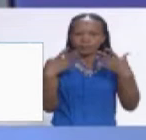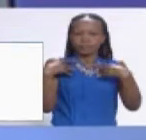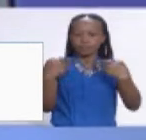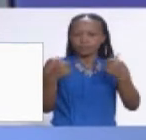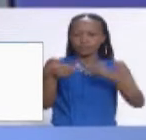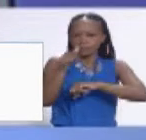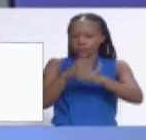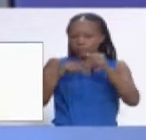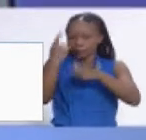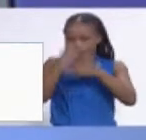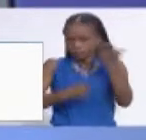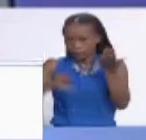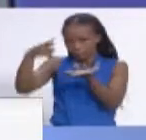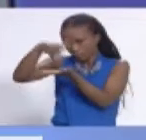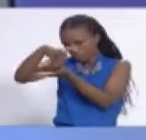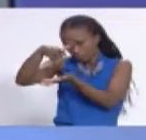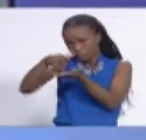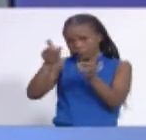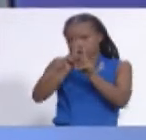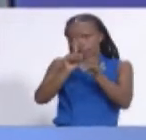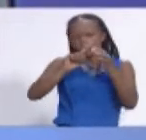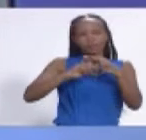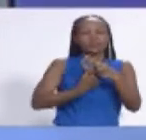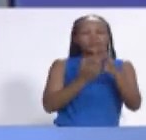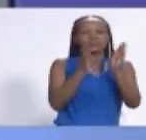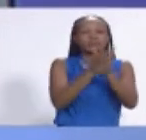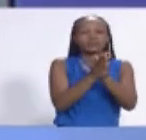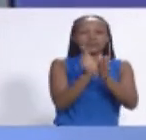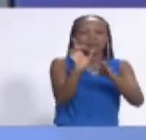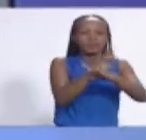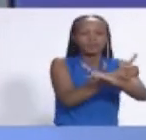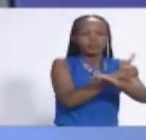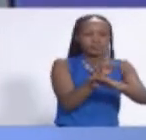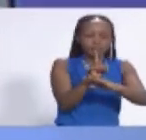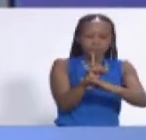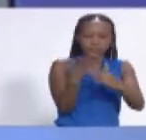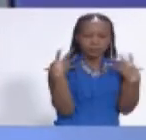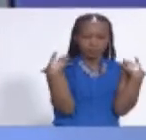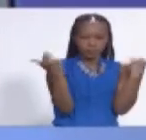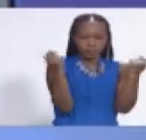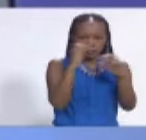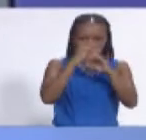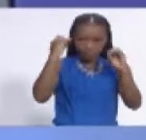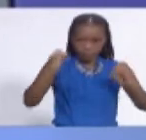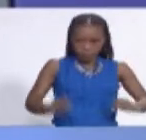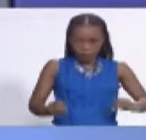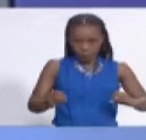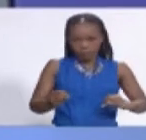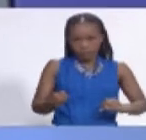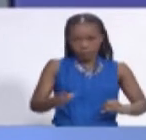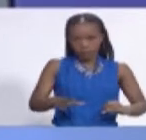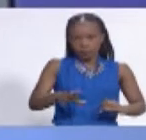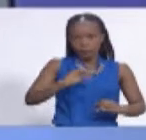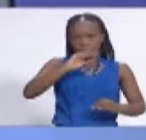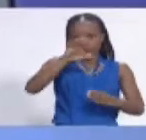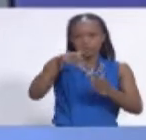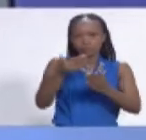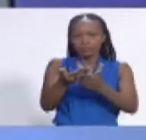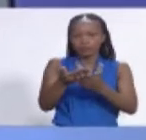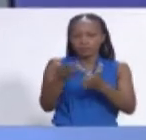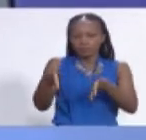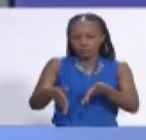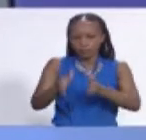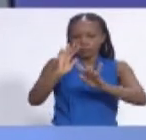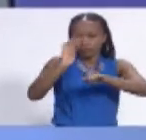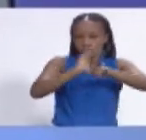they entail. And we begin with the general duties of the health authorities, and they take all lawful, necessary,